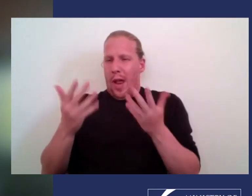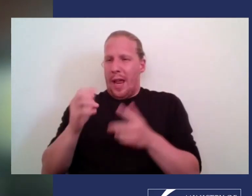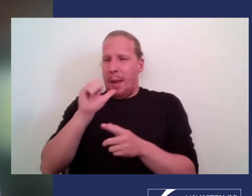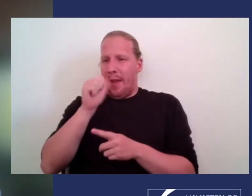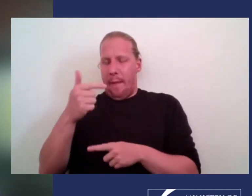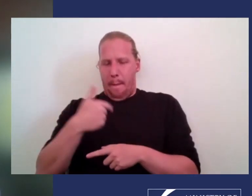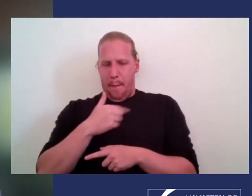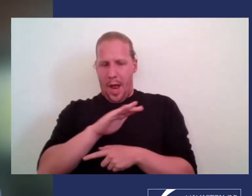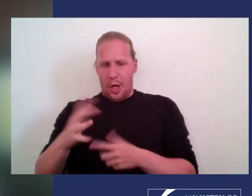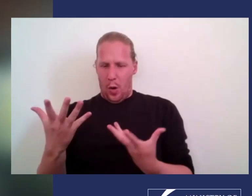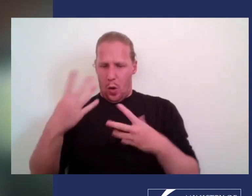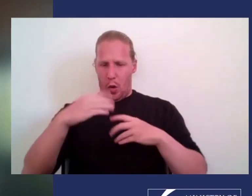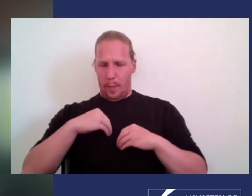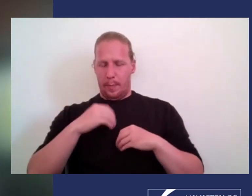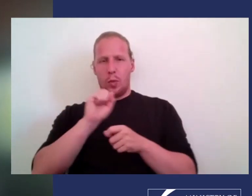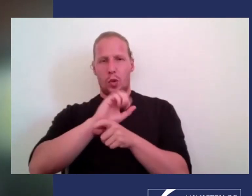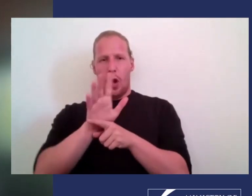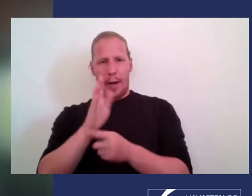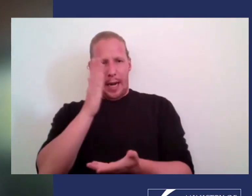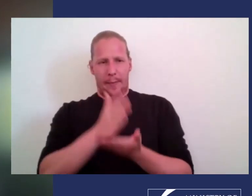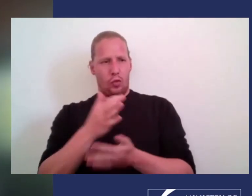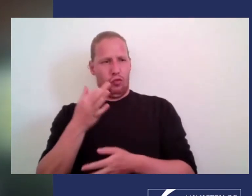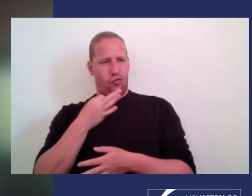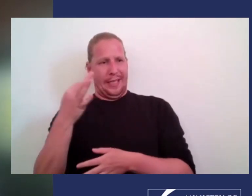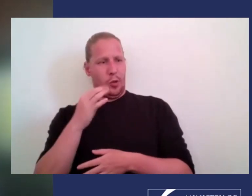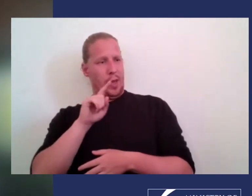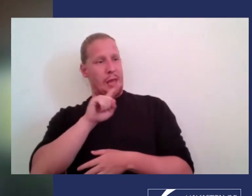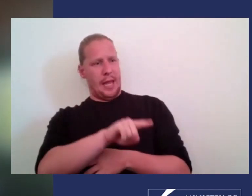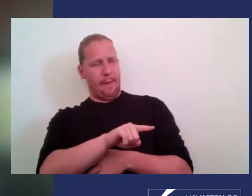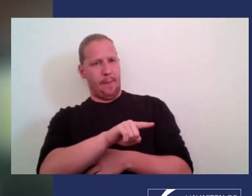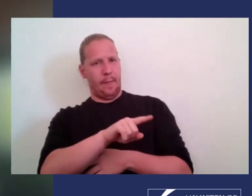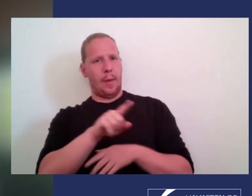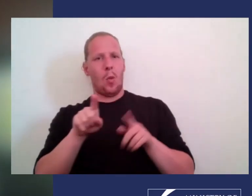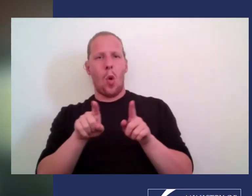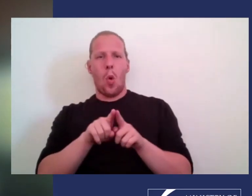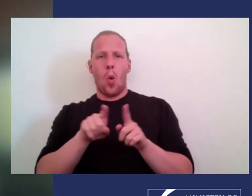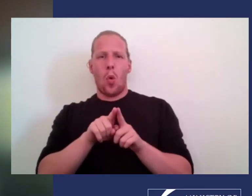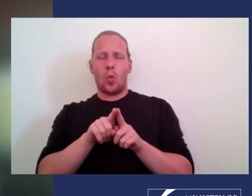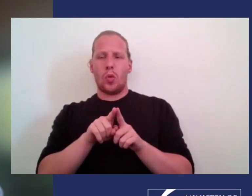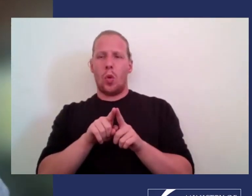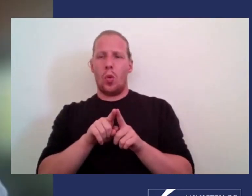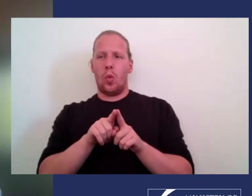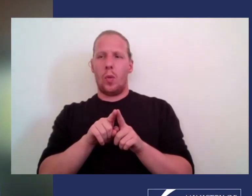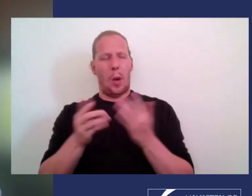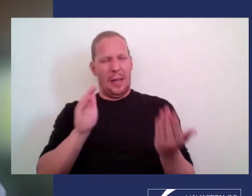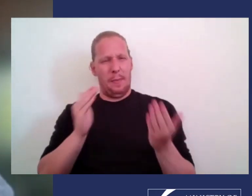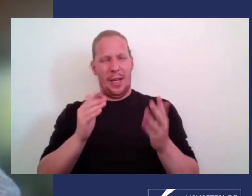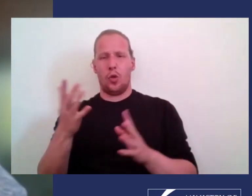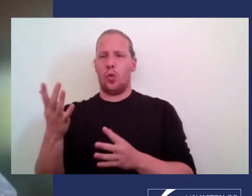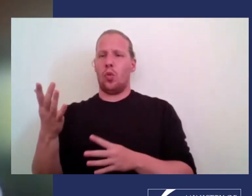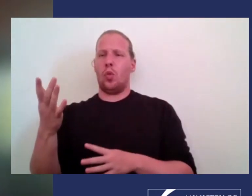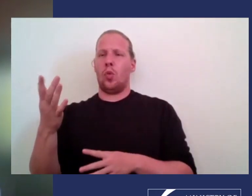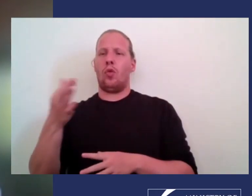them? And balancing that with what is the risk of the Pfizer pediatric vaccine. And I guess if